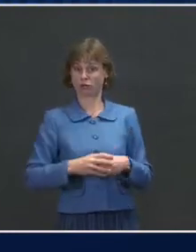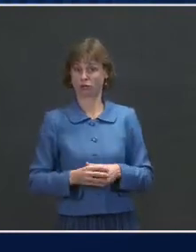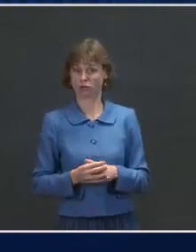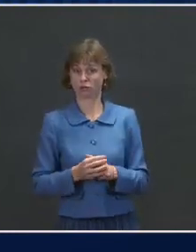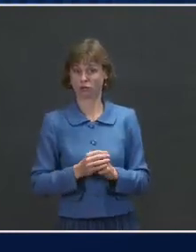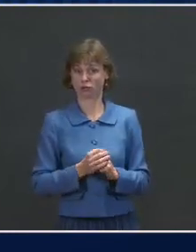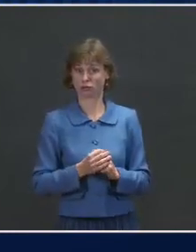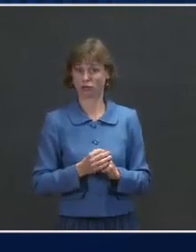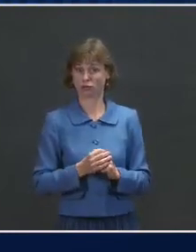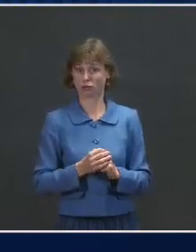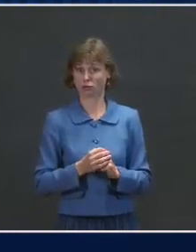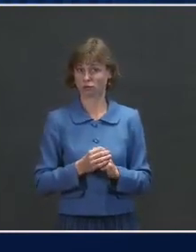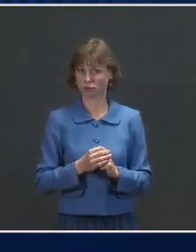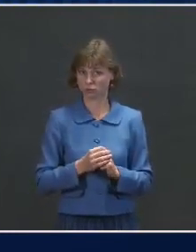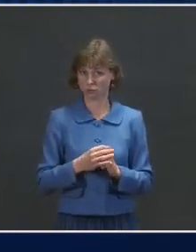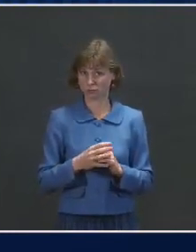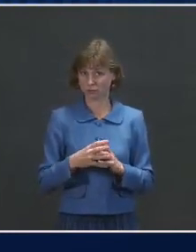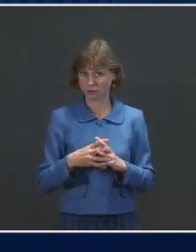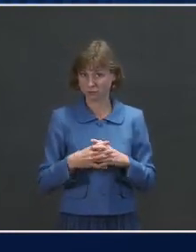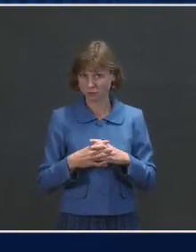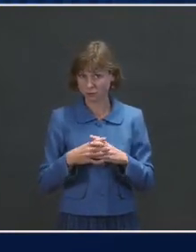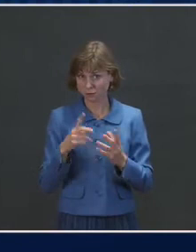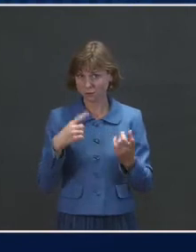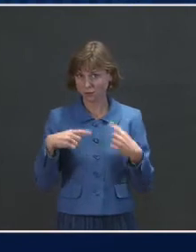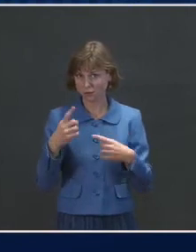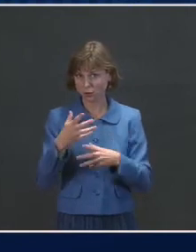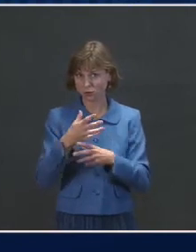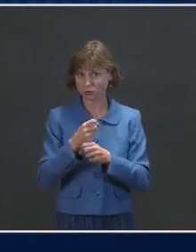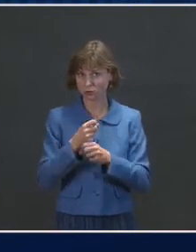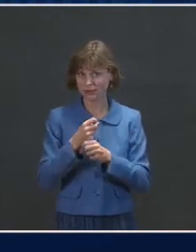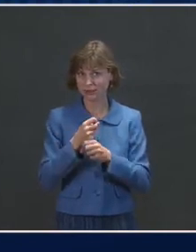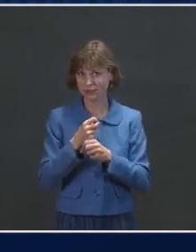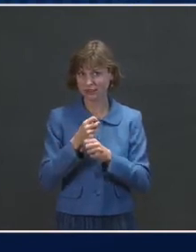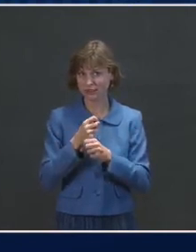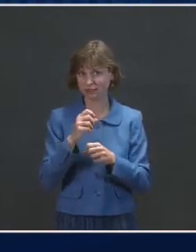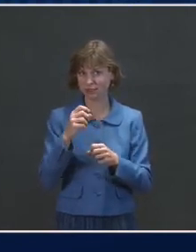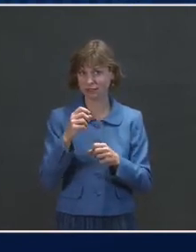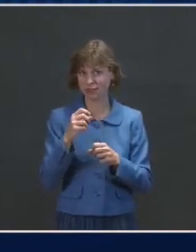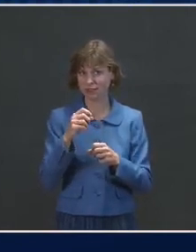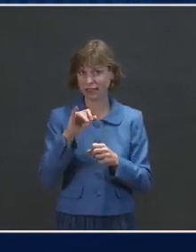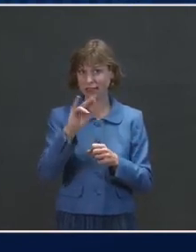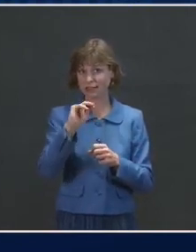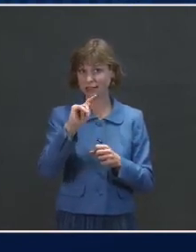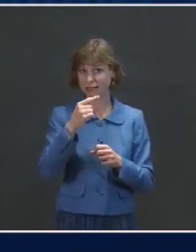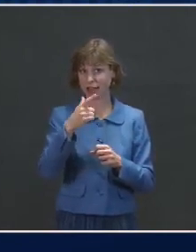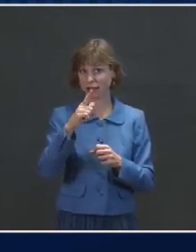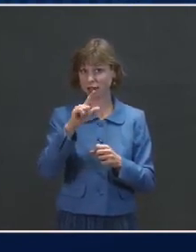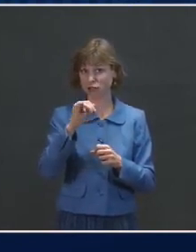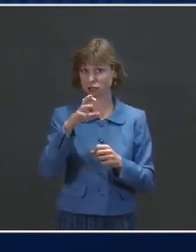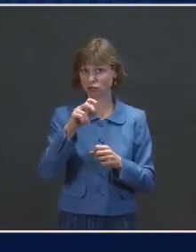Biden said there's no need for Trump to receive intelligence briefings. Has Trump requested any? Has he